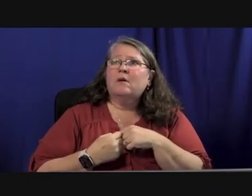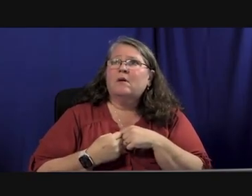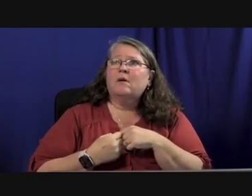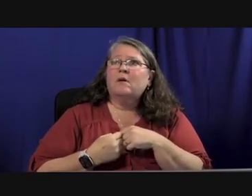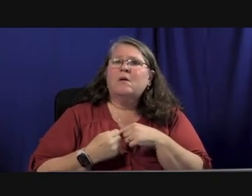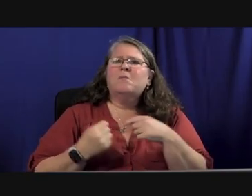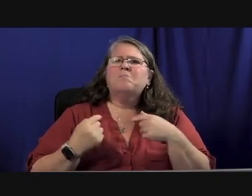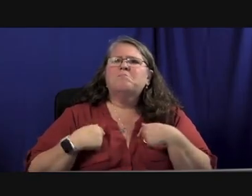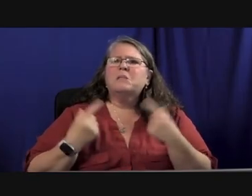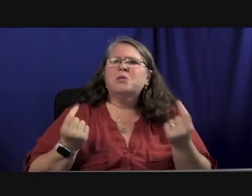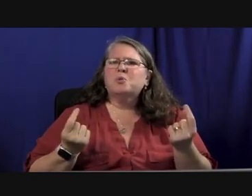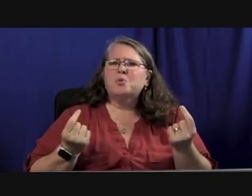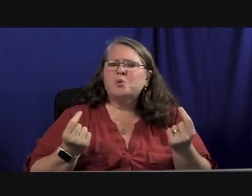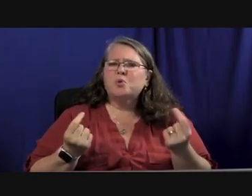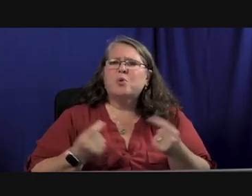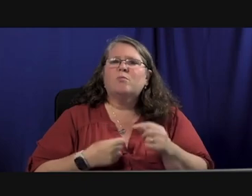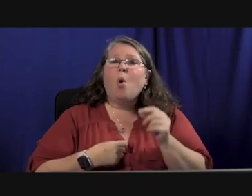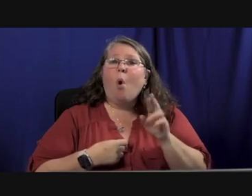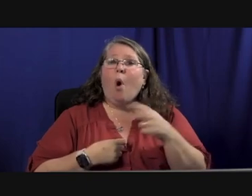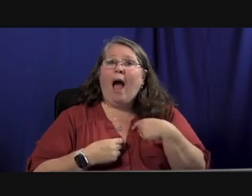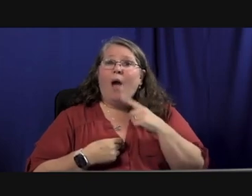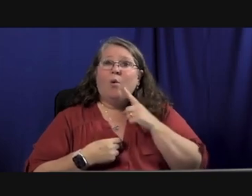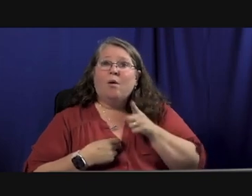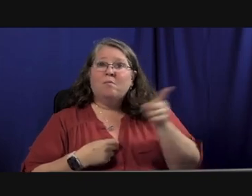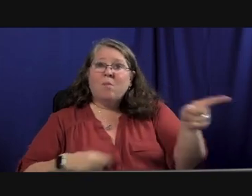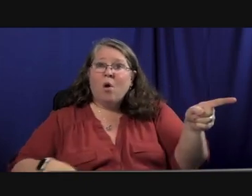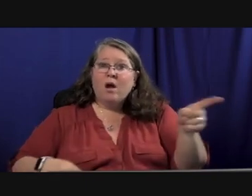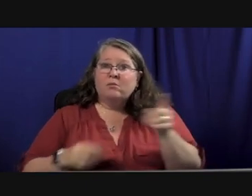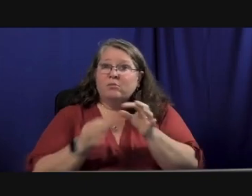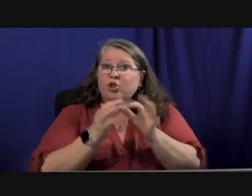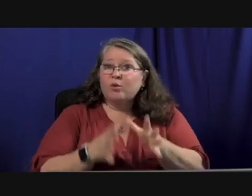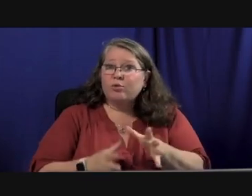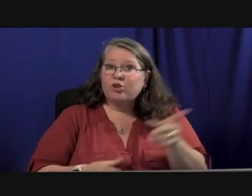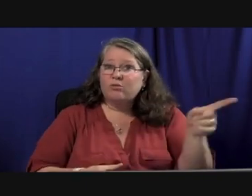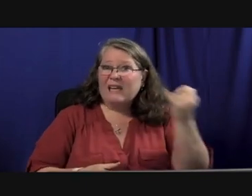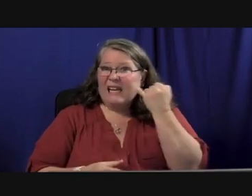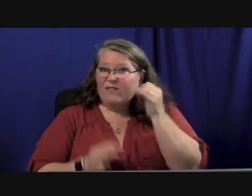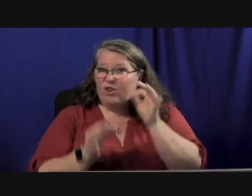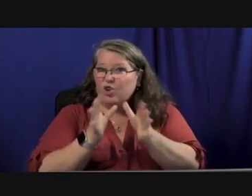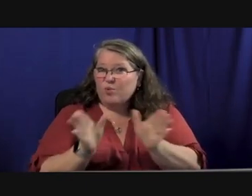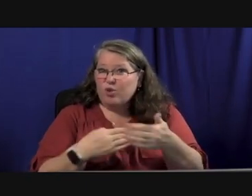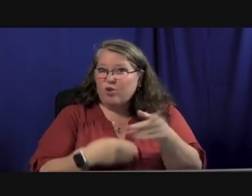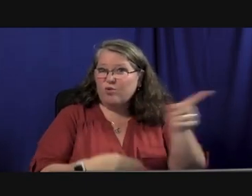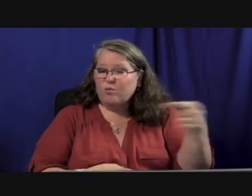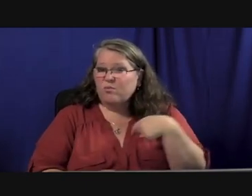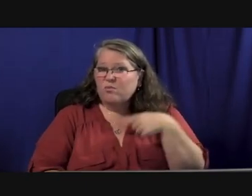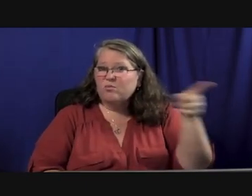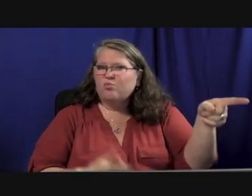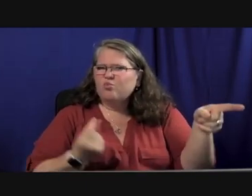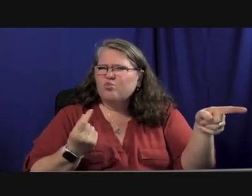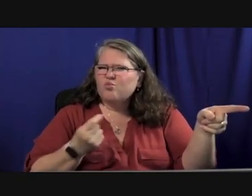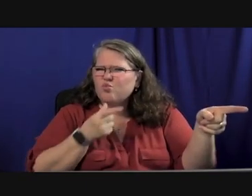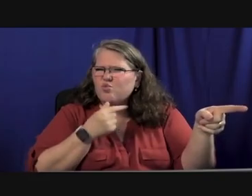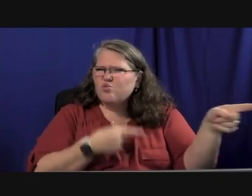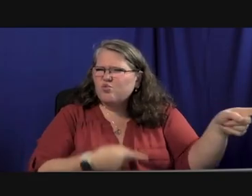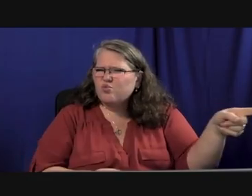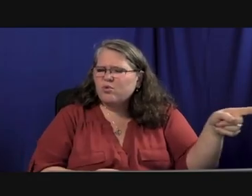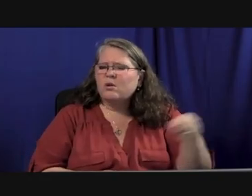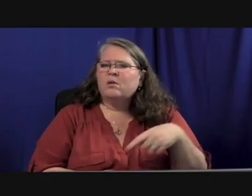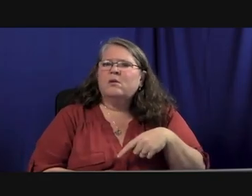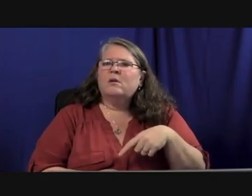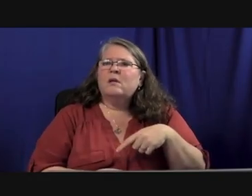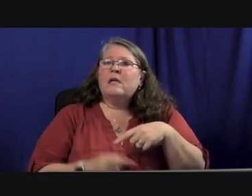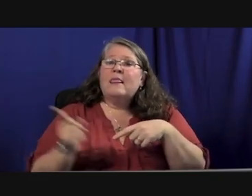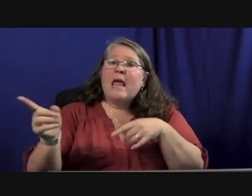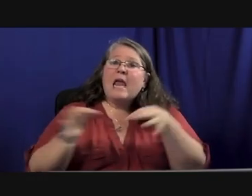myself will, let me give this example. So we'll go and maybe there's an interpreter there in the room and